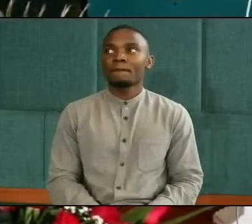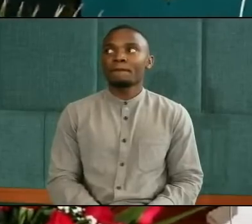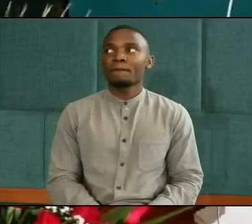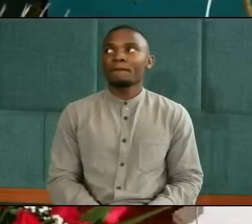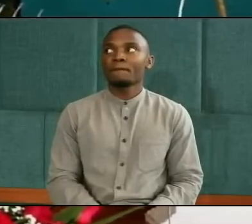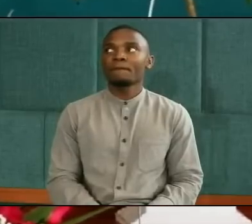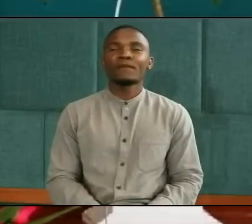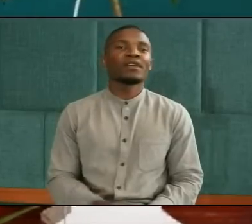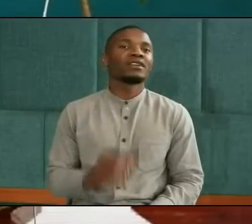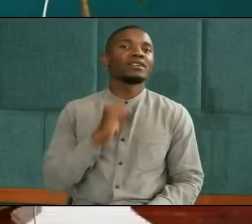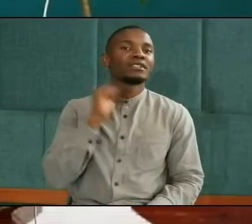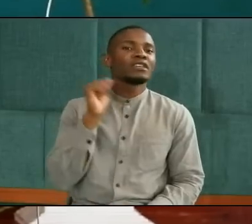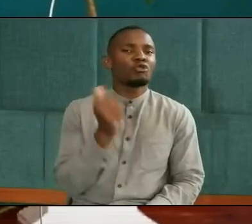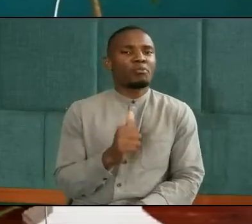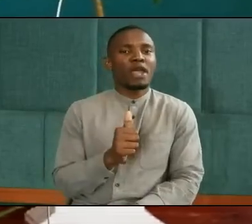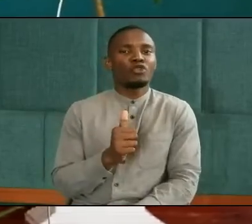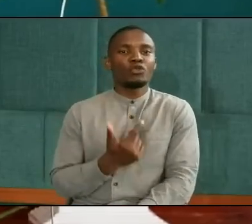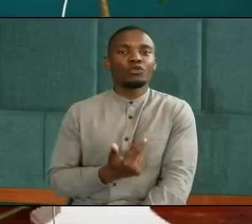Okay, we're not getting the audio.